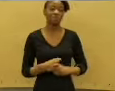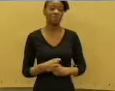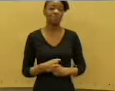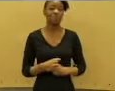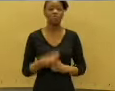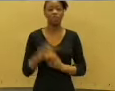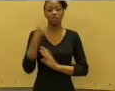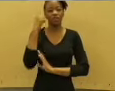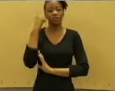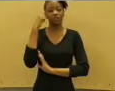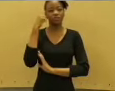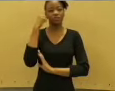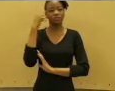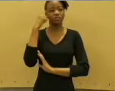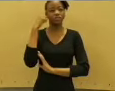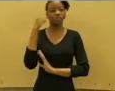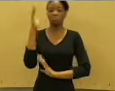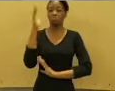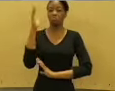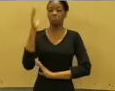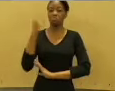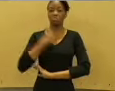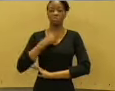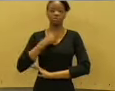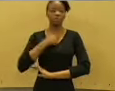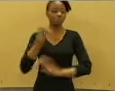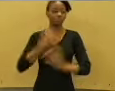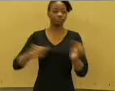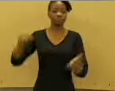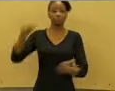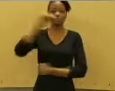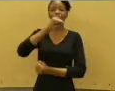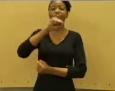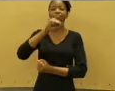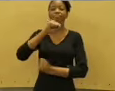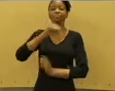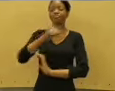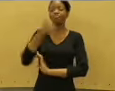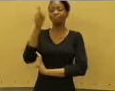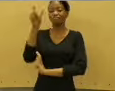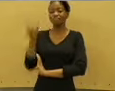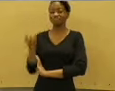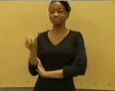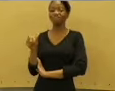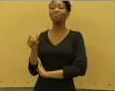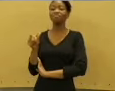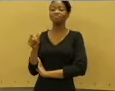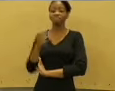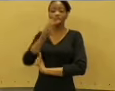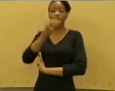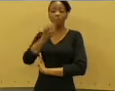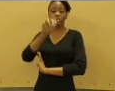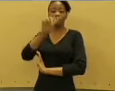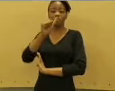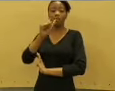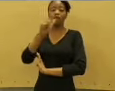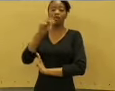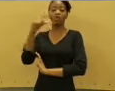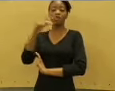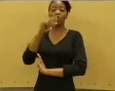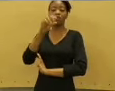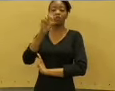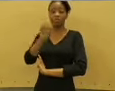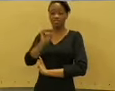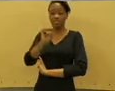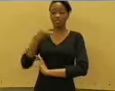that just about wraps up my presentation. And next, I'll be followed by the lovely Mokgosi Letimile Leti. And